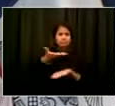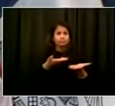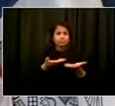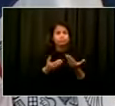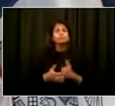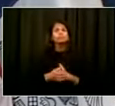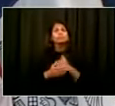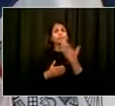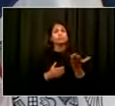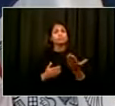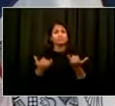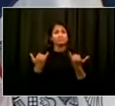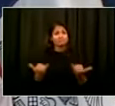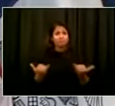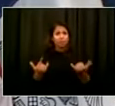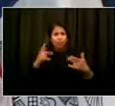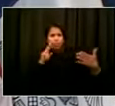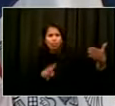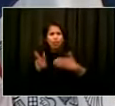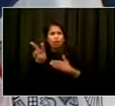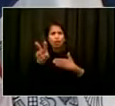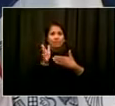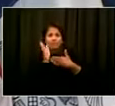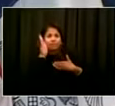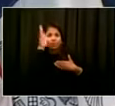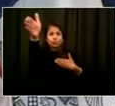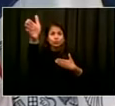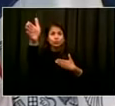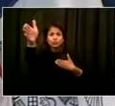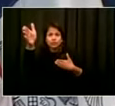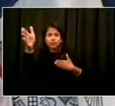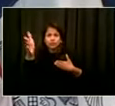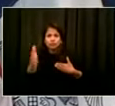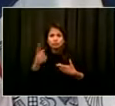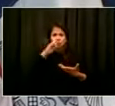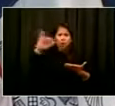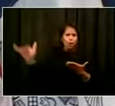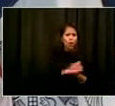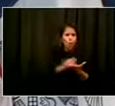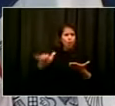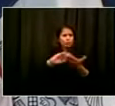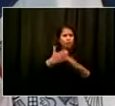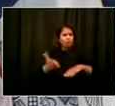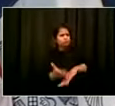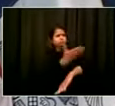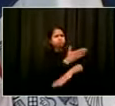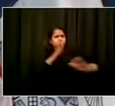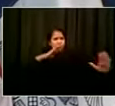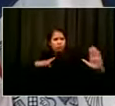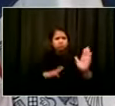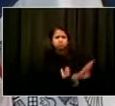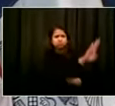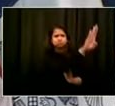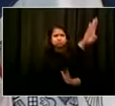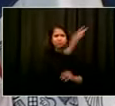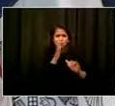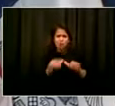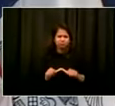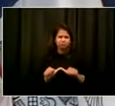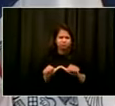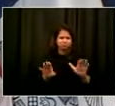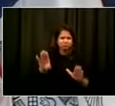be going forward. People have really gotten involved in talking about how we have to address the disparities, the challenges, the